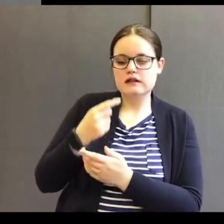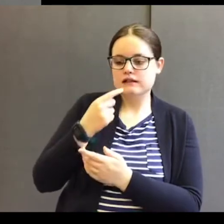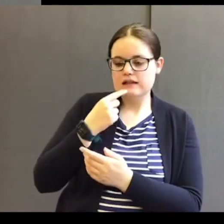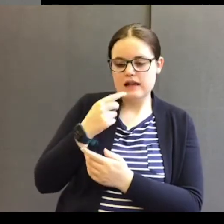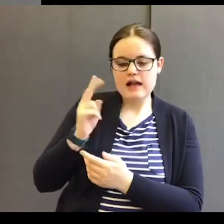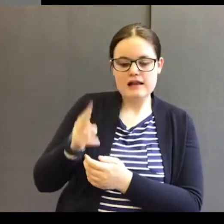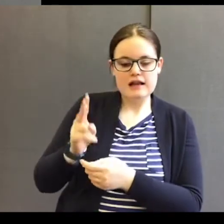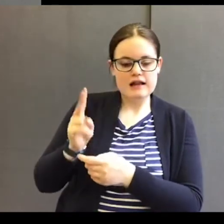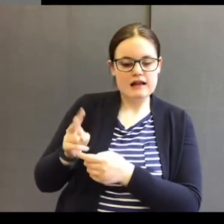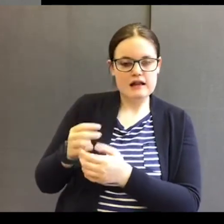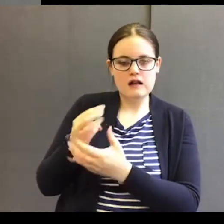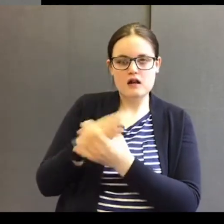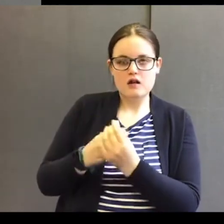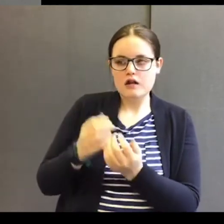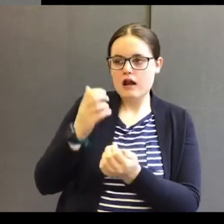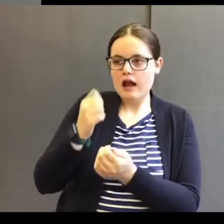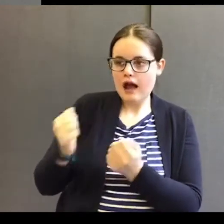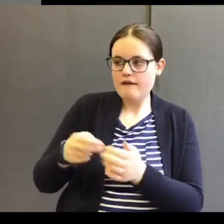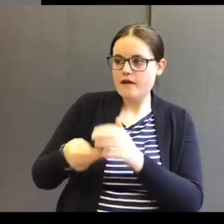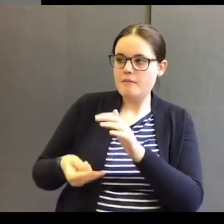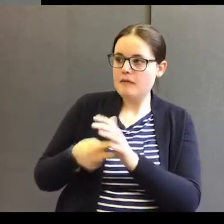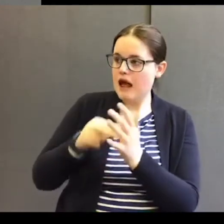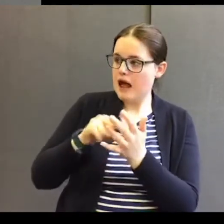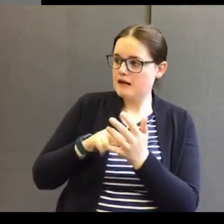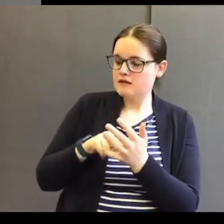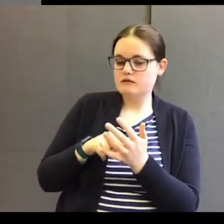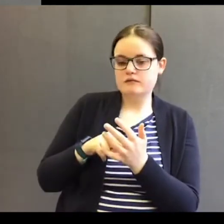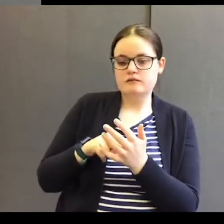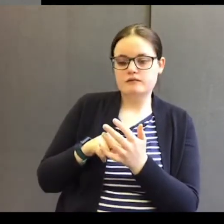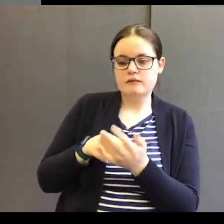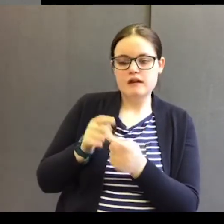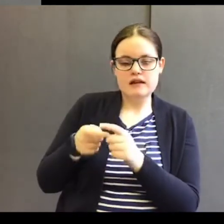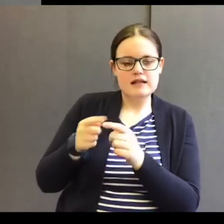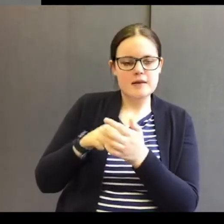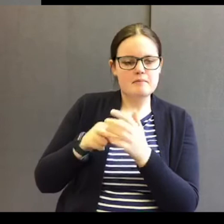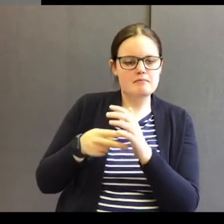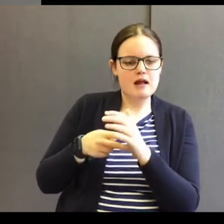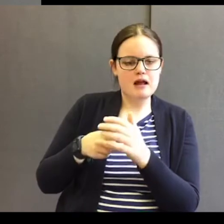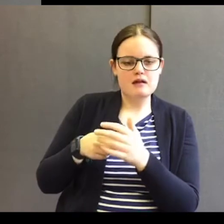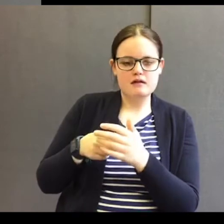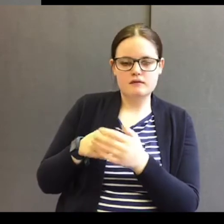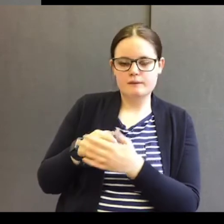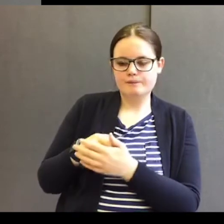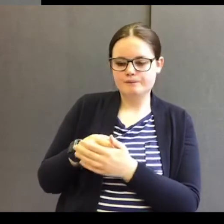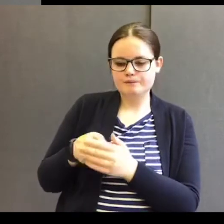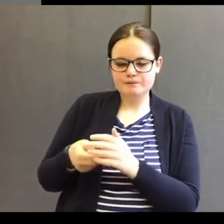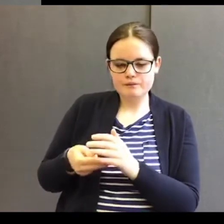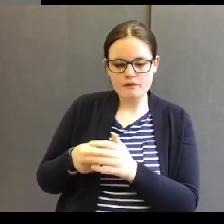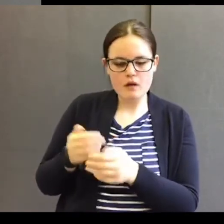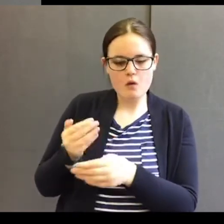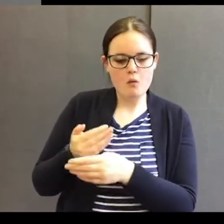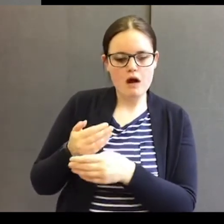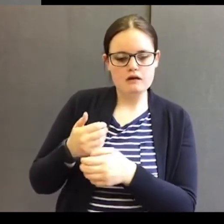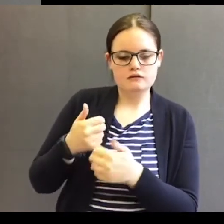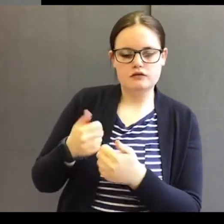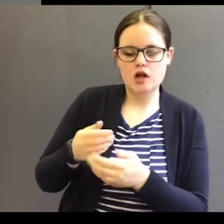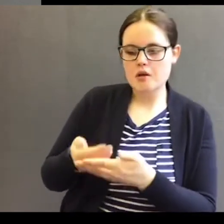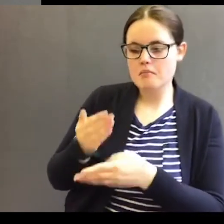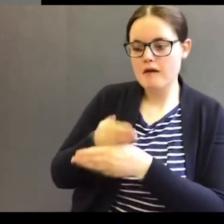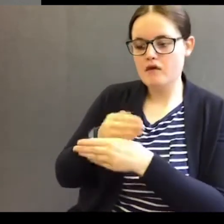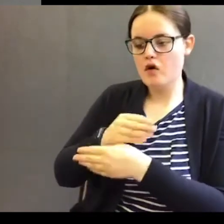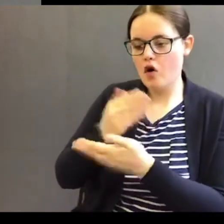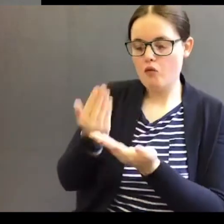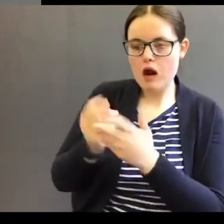We say it again and again, God has a plan. This plan was worked out before